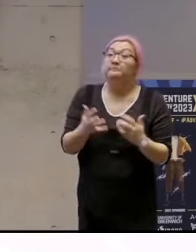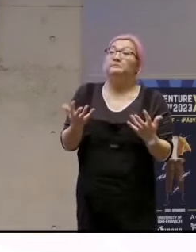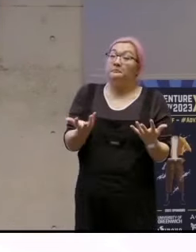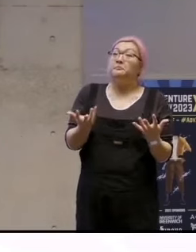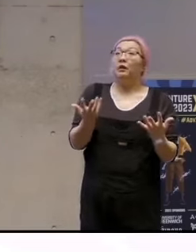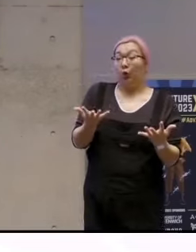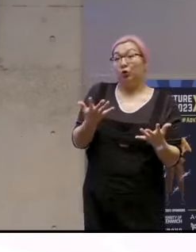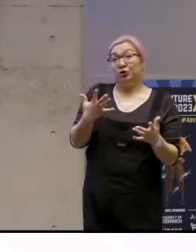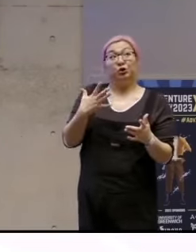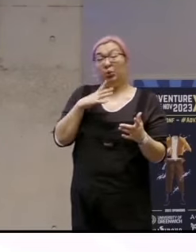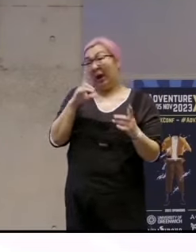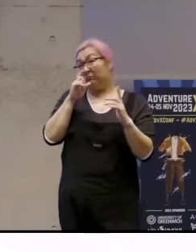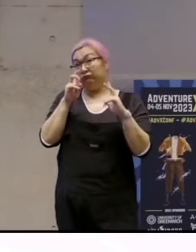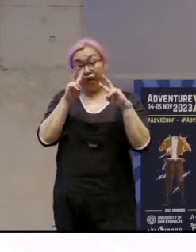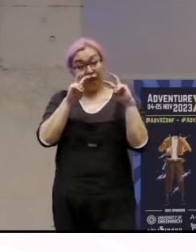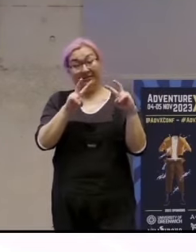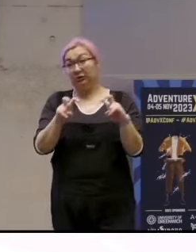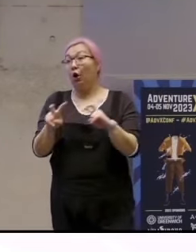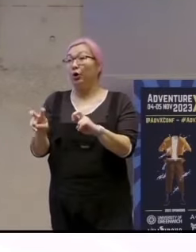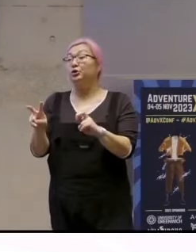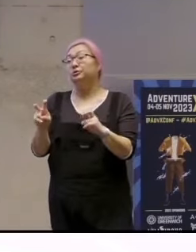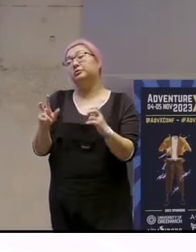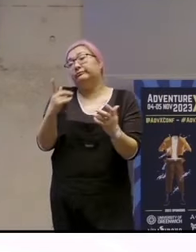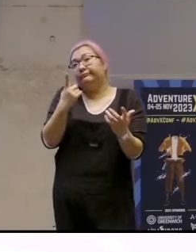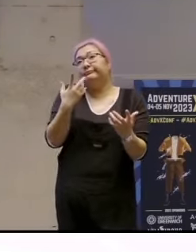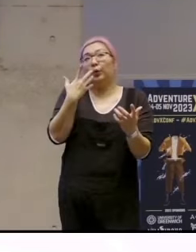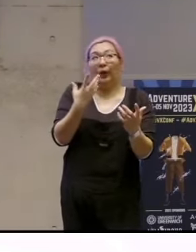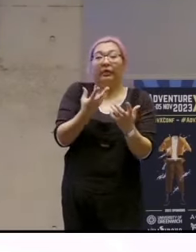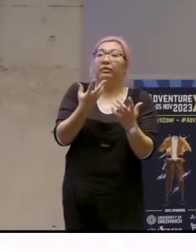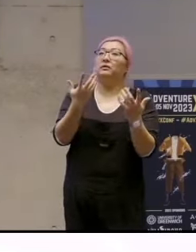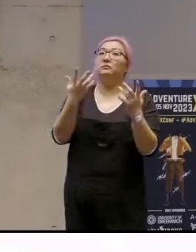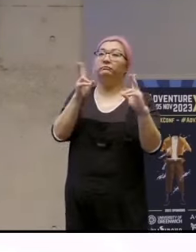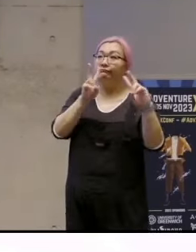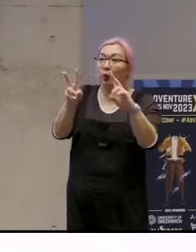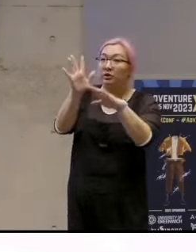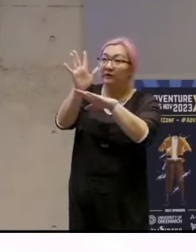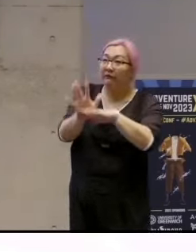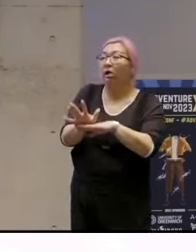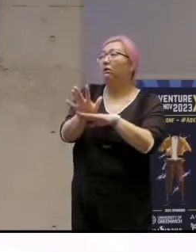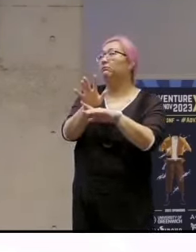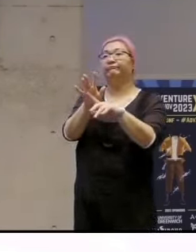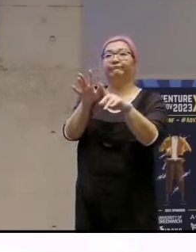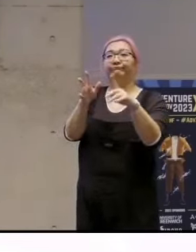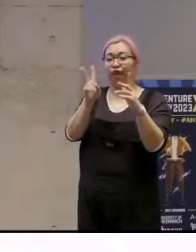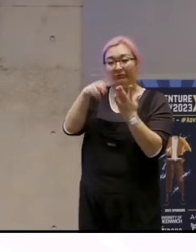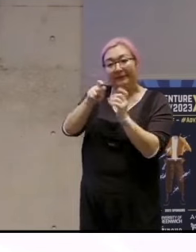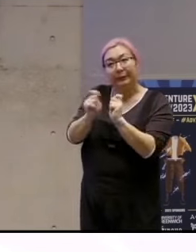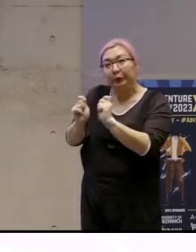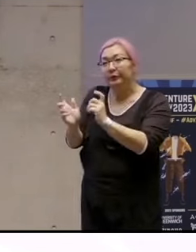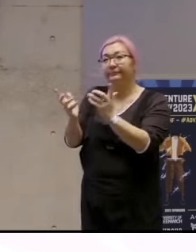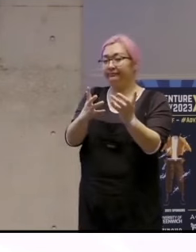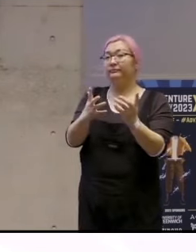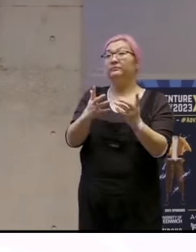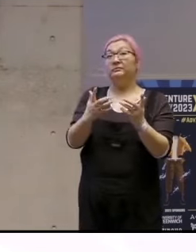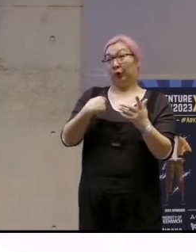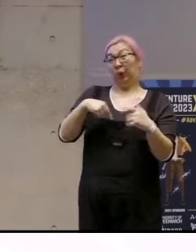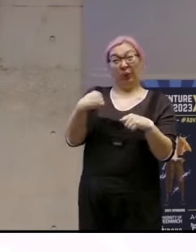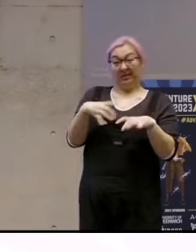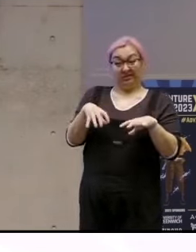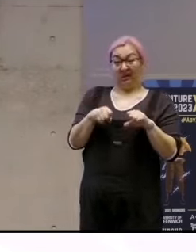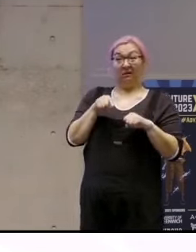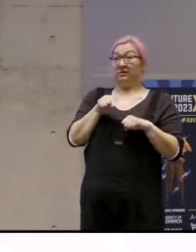mainstream media, and that is what we did for Before I Forget and Windrush Tales. And there's nothing wrong with that as long as it's not your